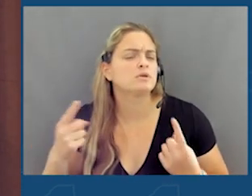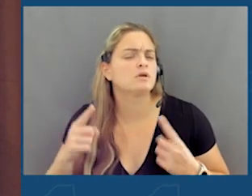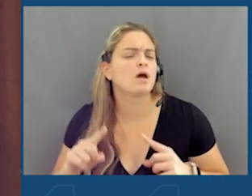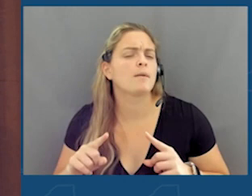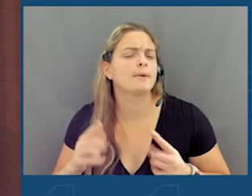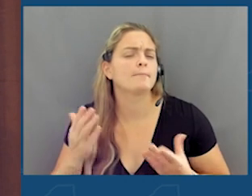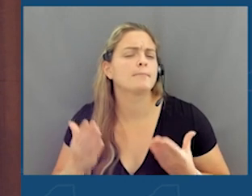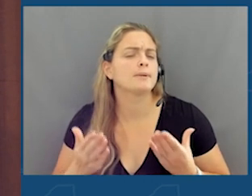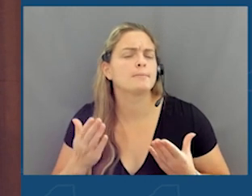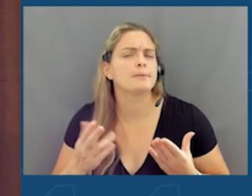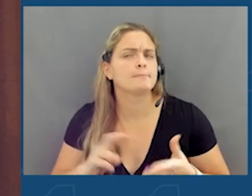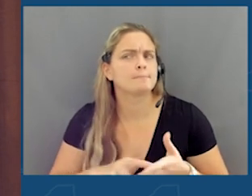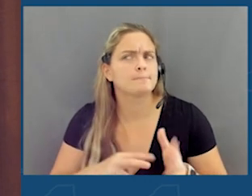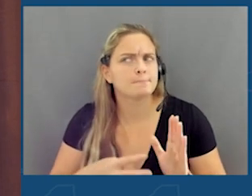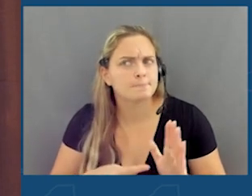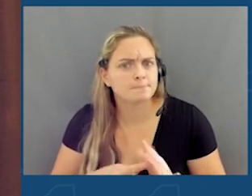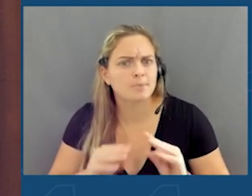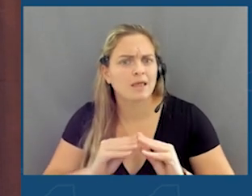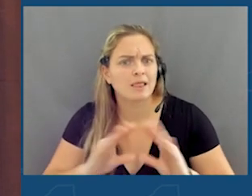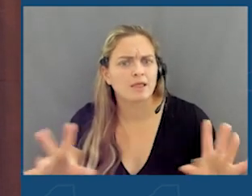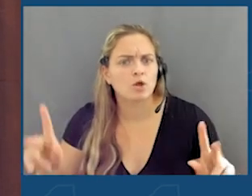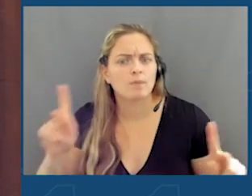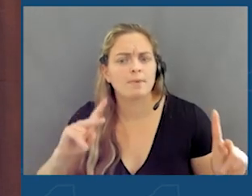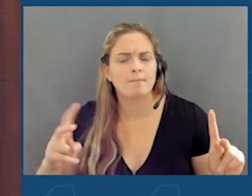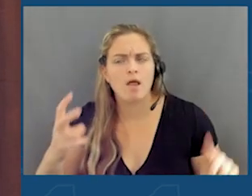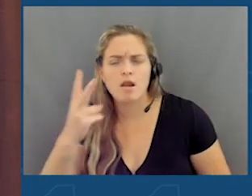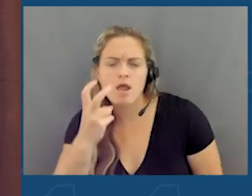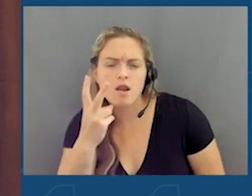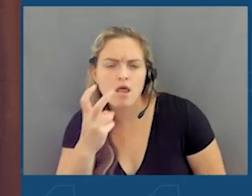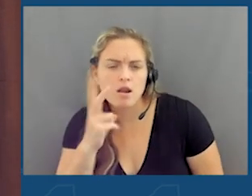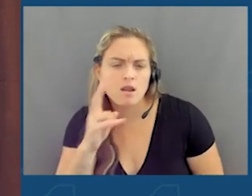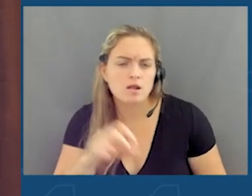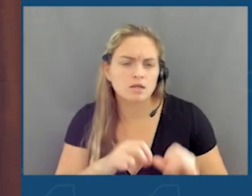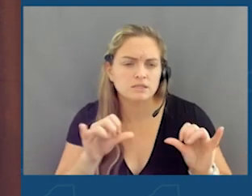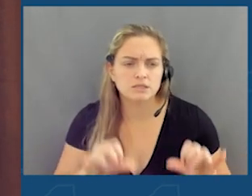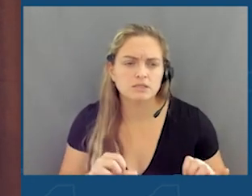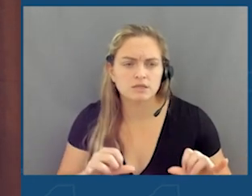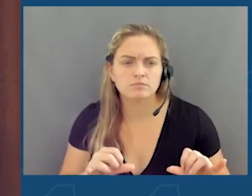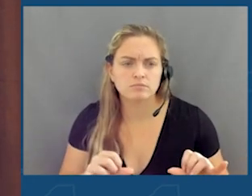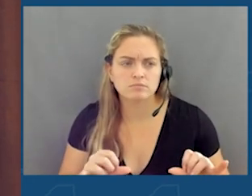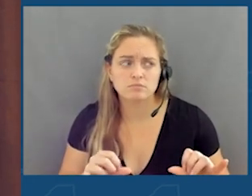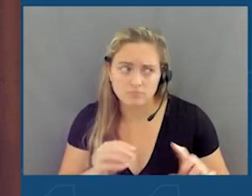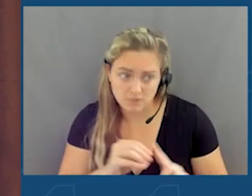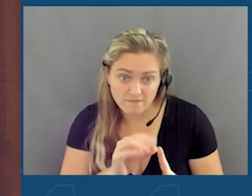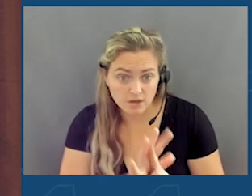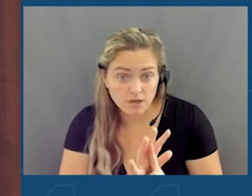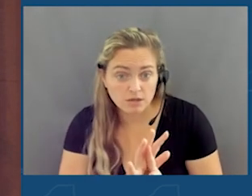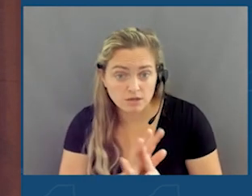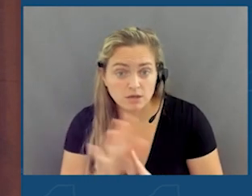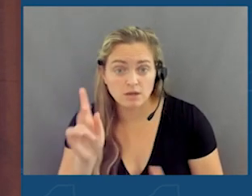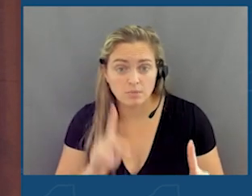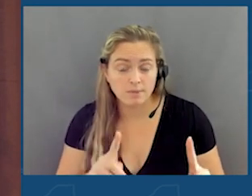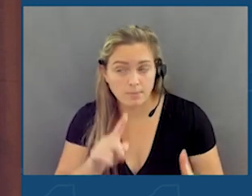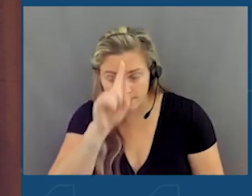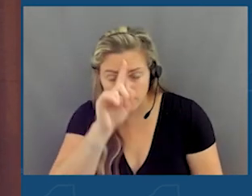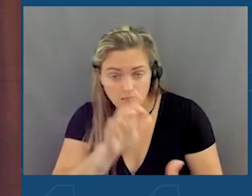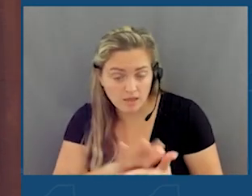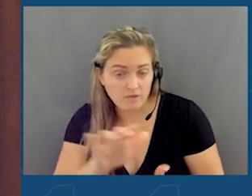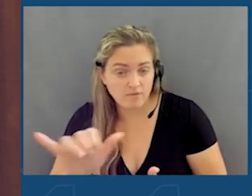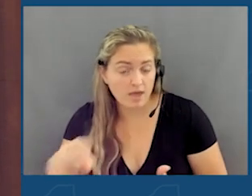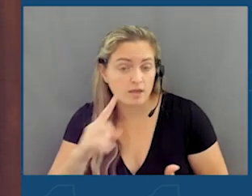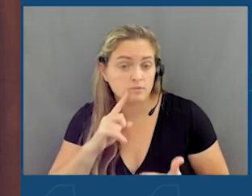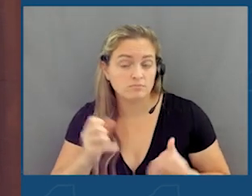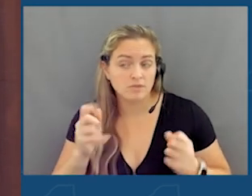the intentional undermining of people's faith in our system, it's had an effect. People do believe that. There's a lot of people who believe